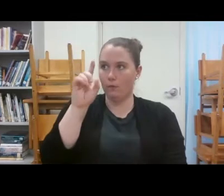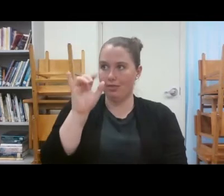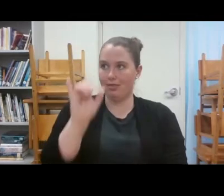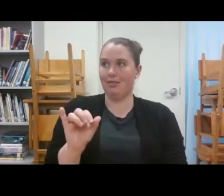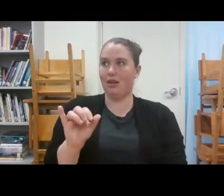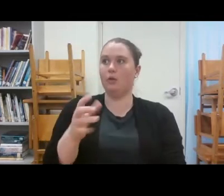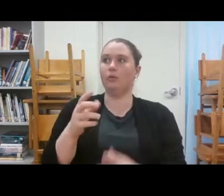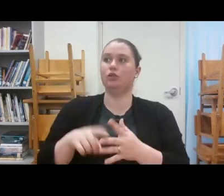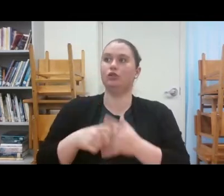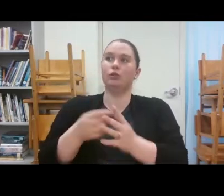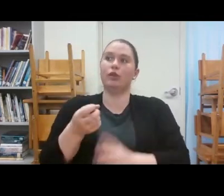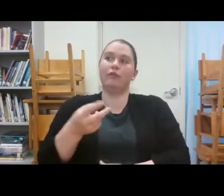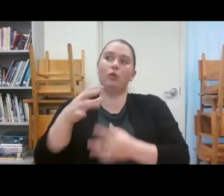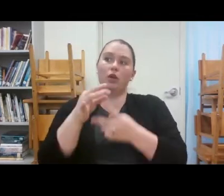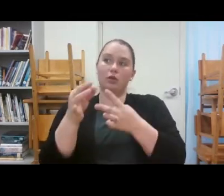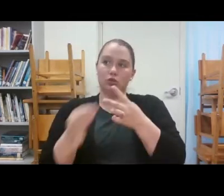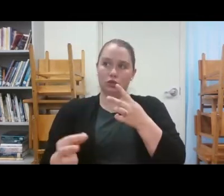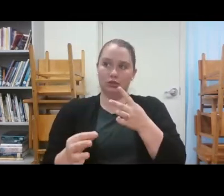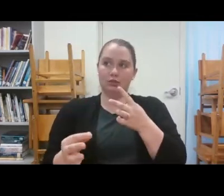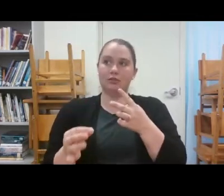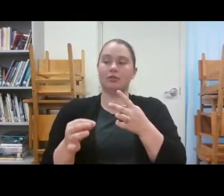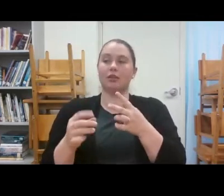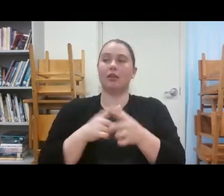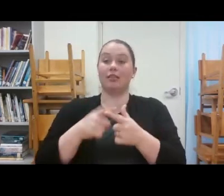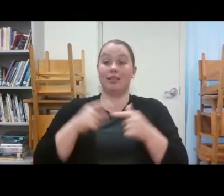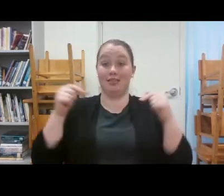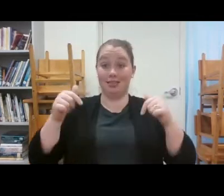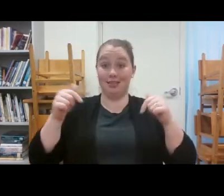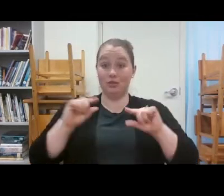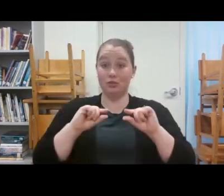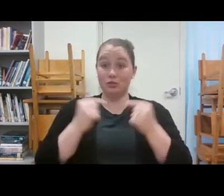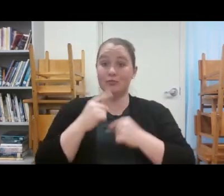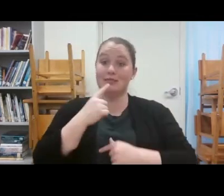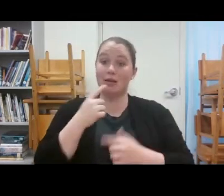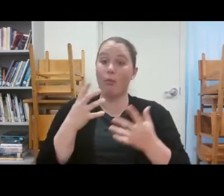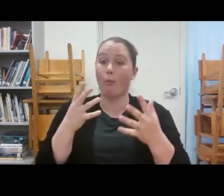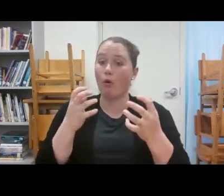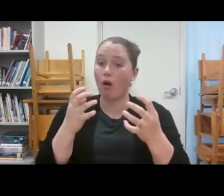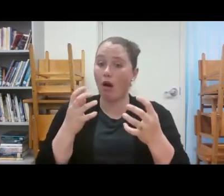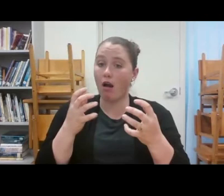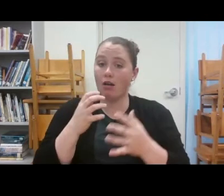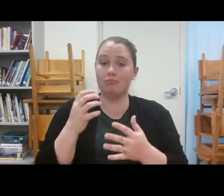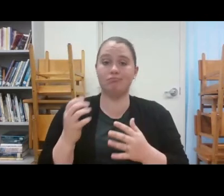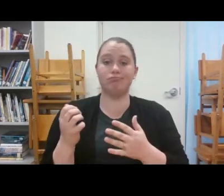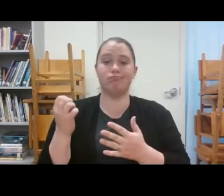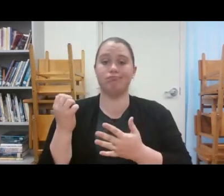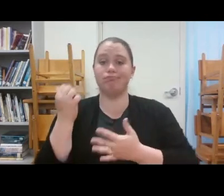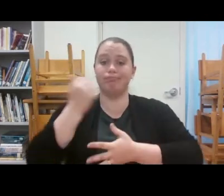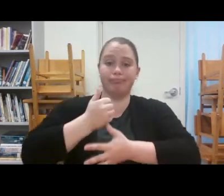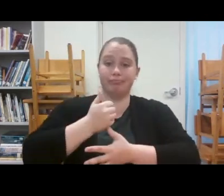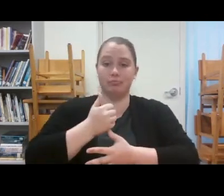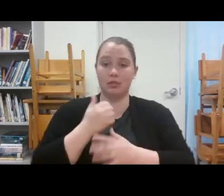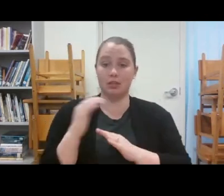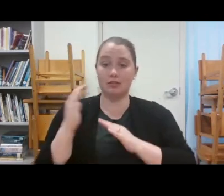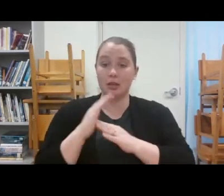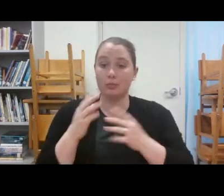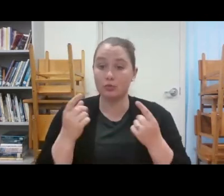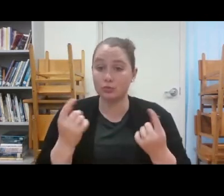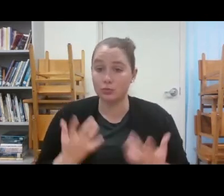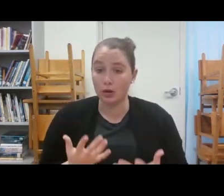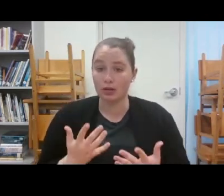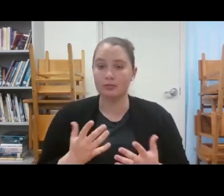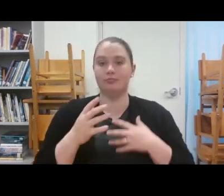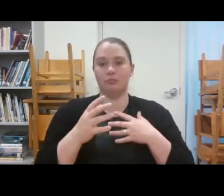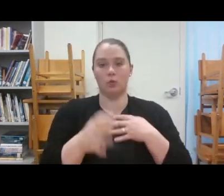more options, and it was ultimately directed by this group that the desire is to rebuild on the existing site, because again,